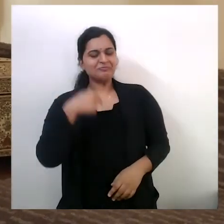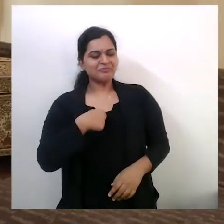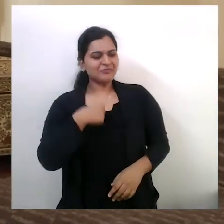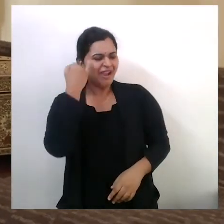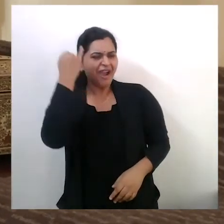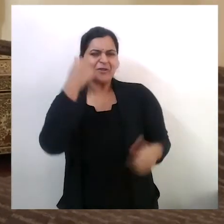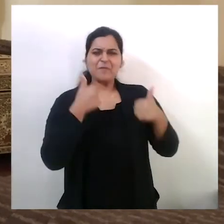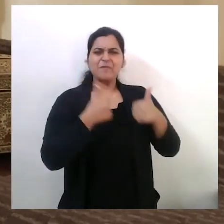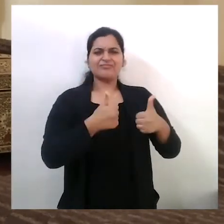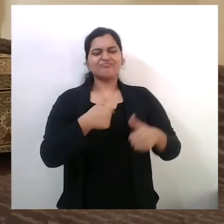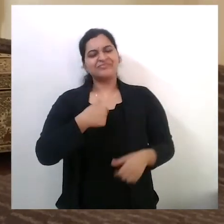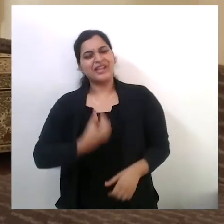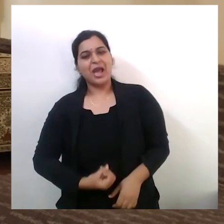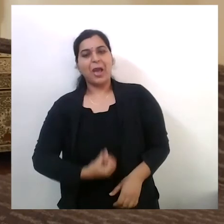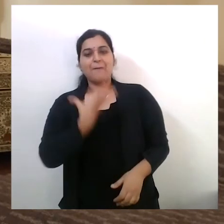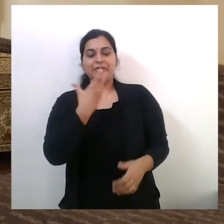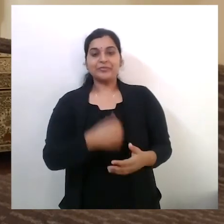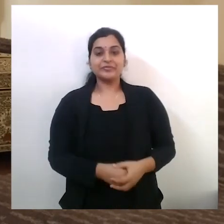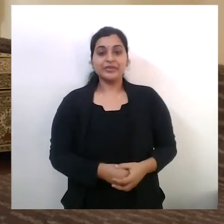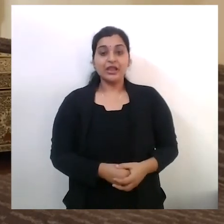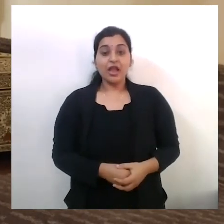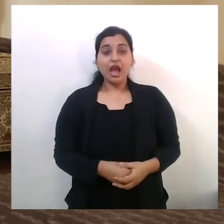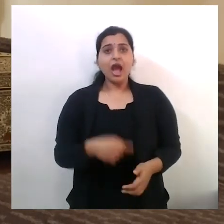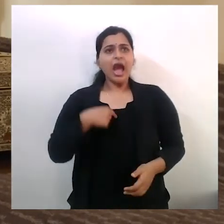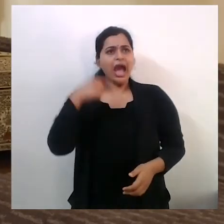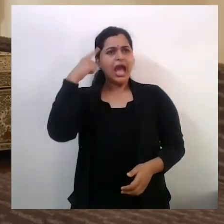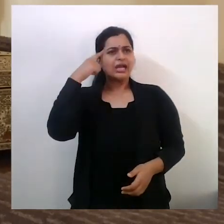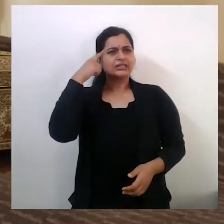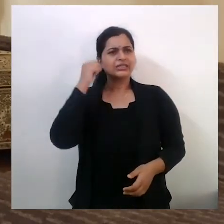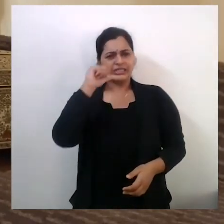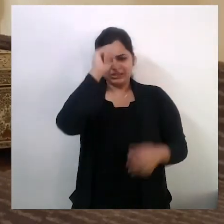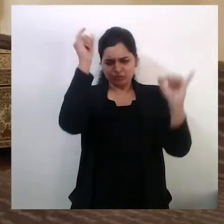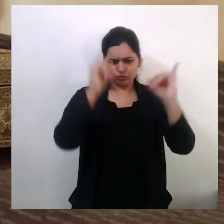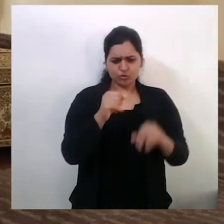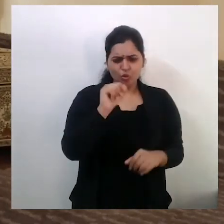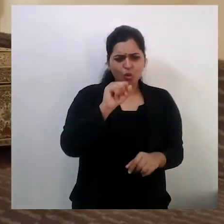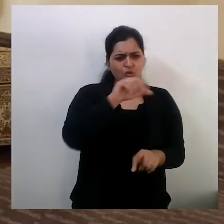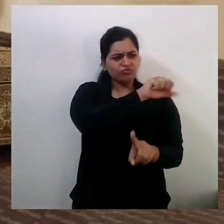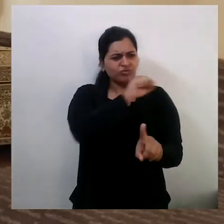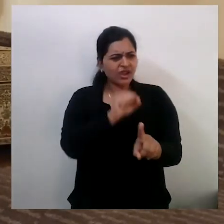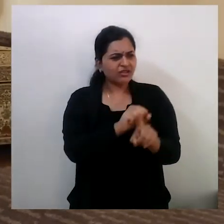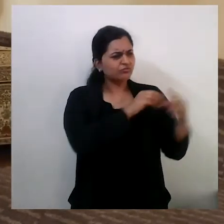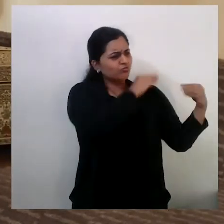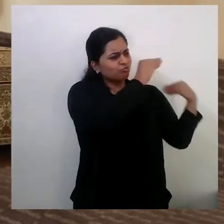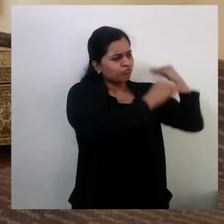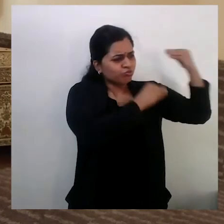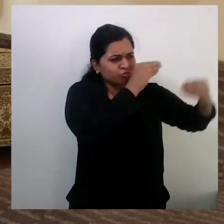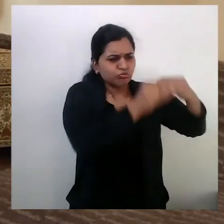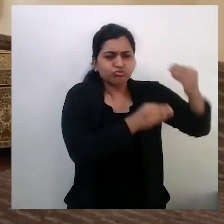think if we have to preserve our culture and our traditions, art is a very important part